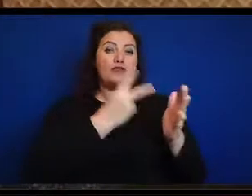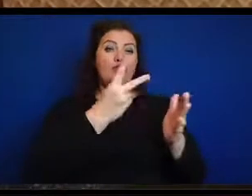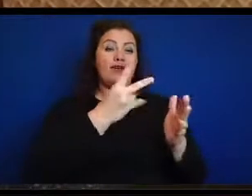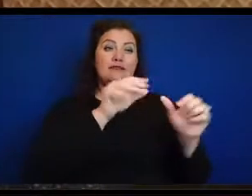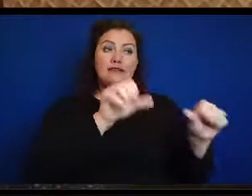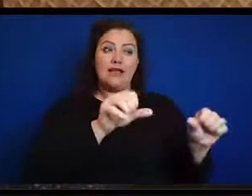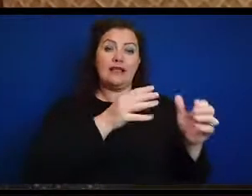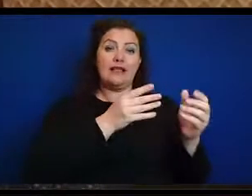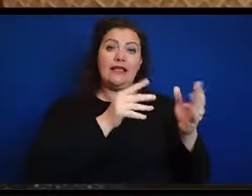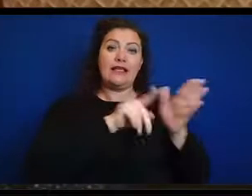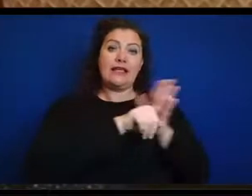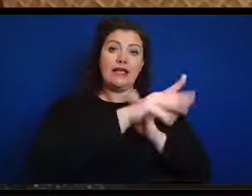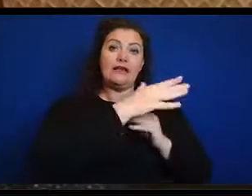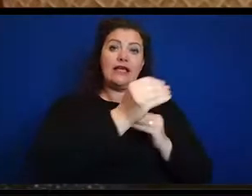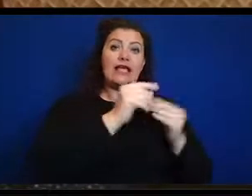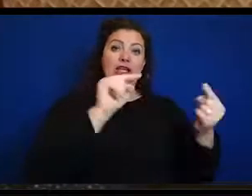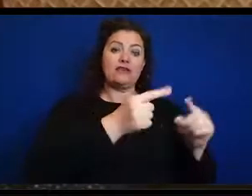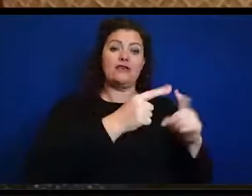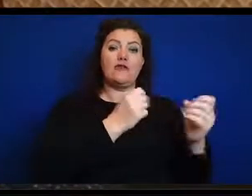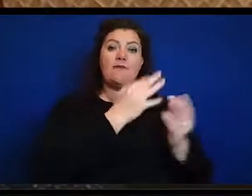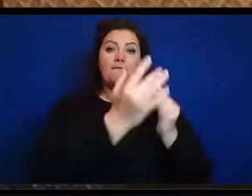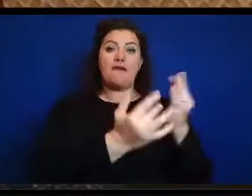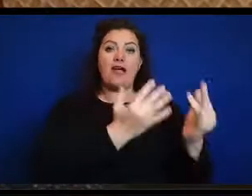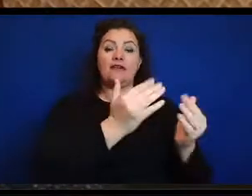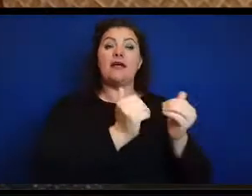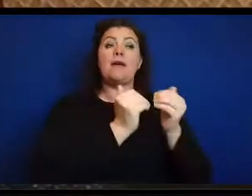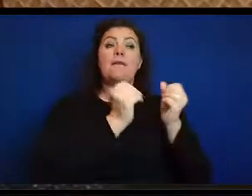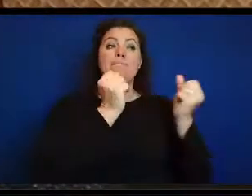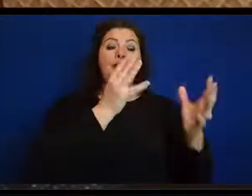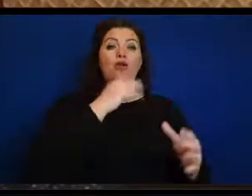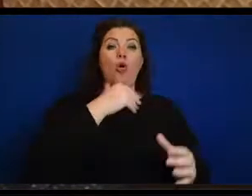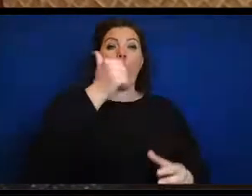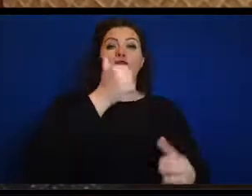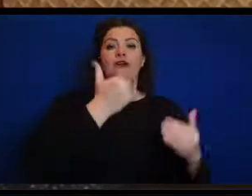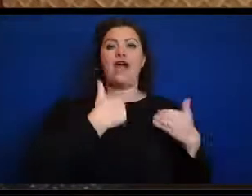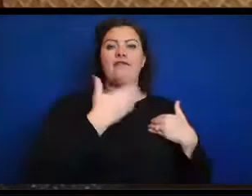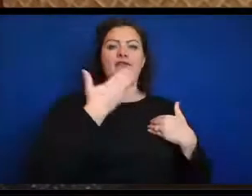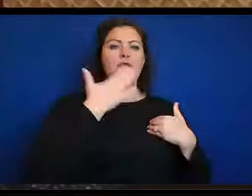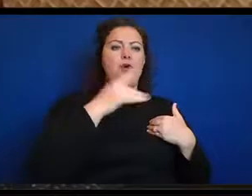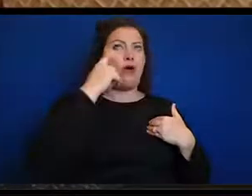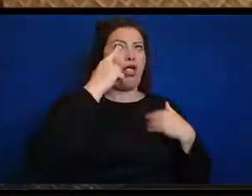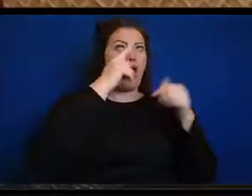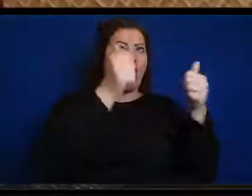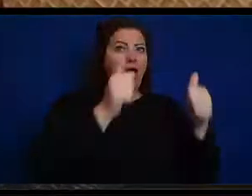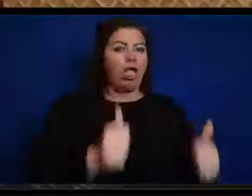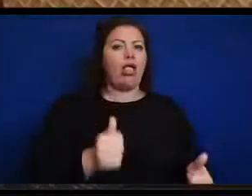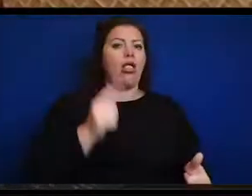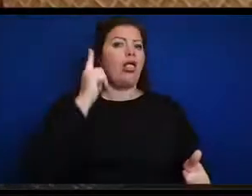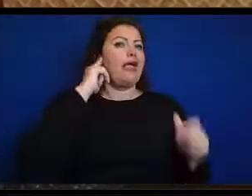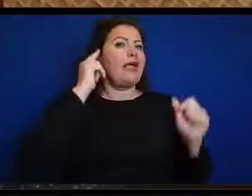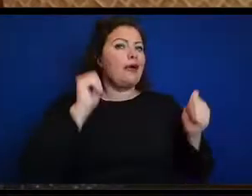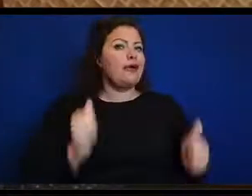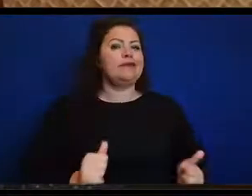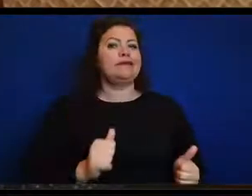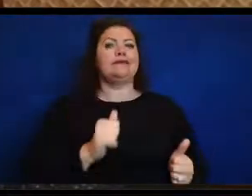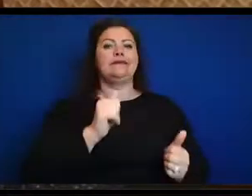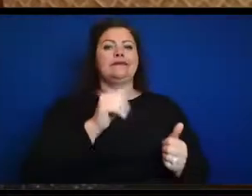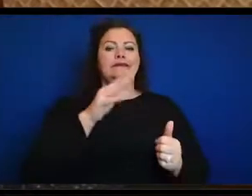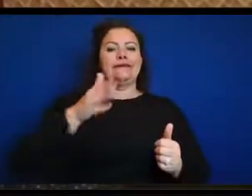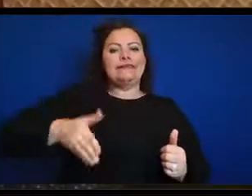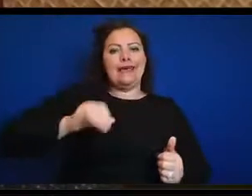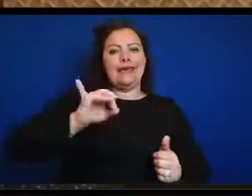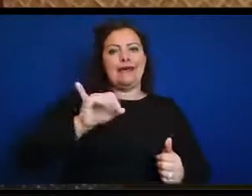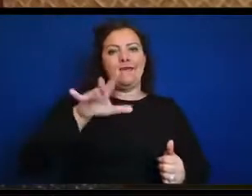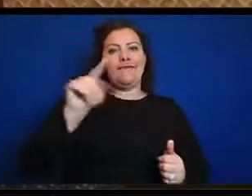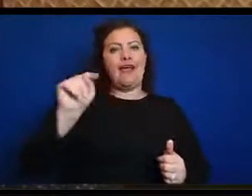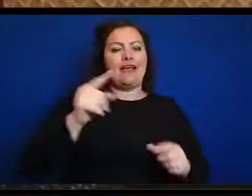fires. Many older Americans experience poor eyesight, loss of hearing, arthritis, dementia, and side effects from medicine that can make it difficult to